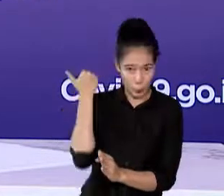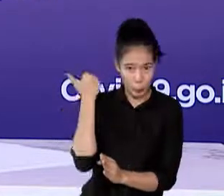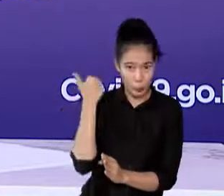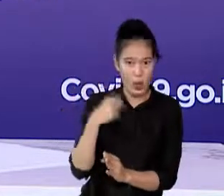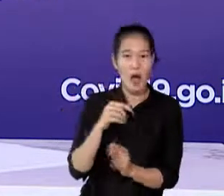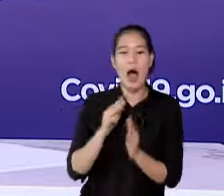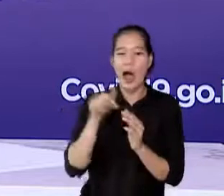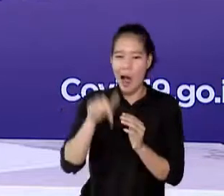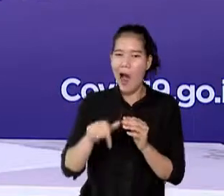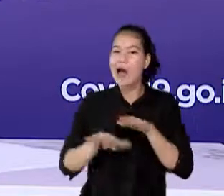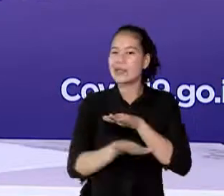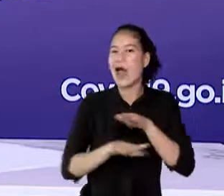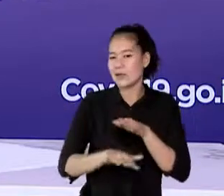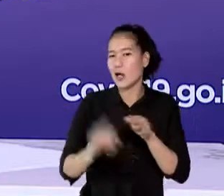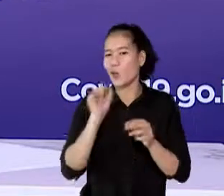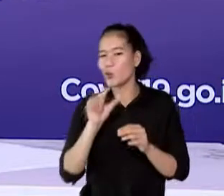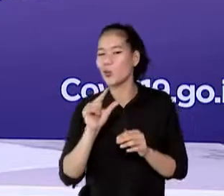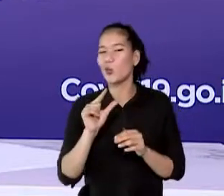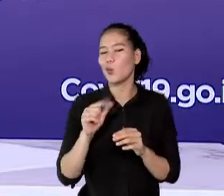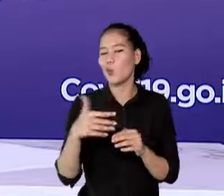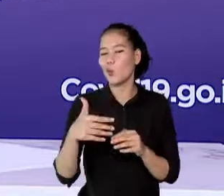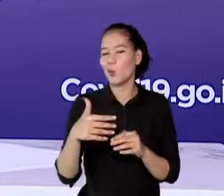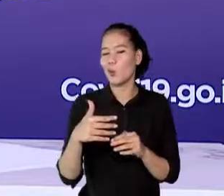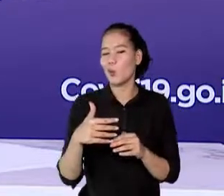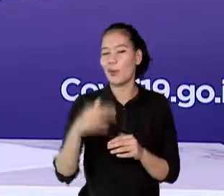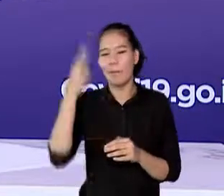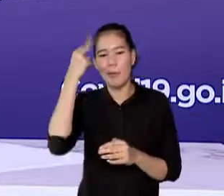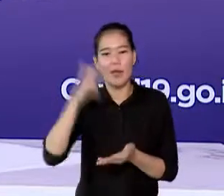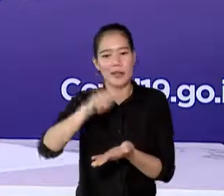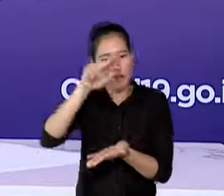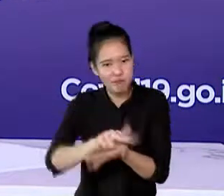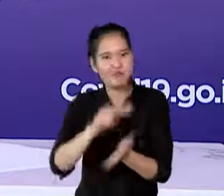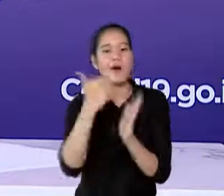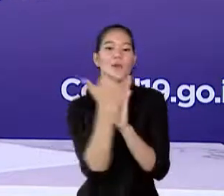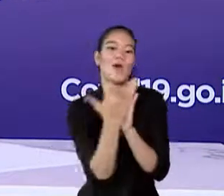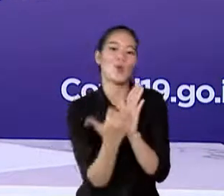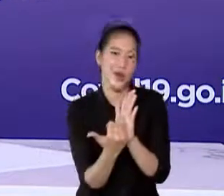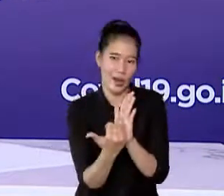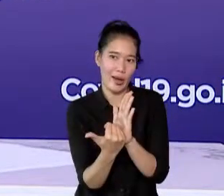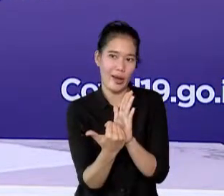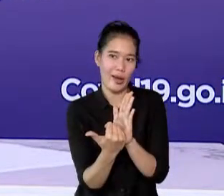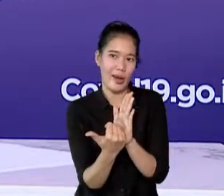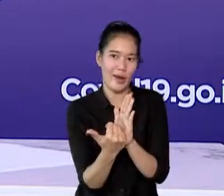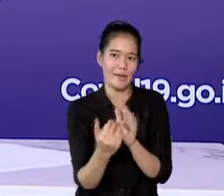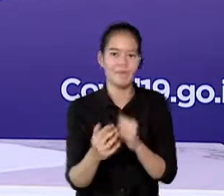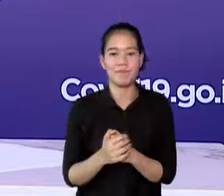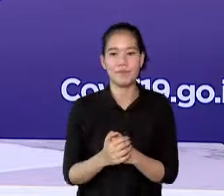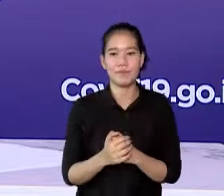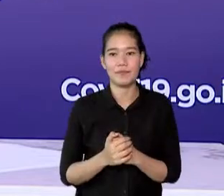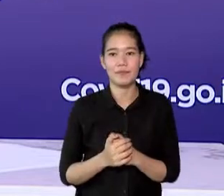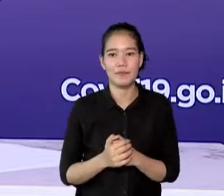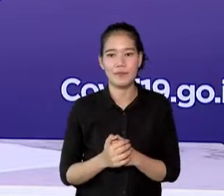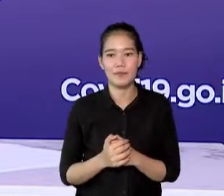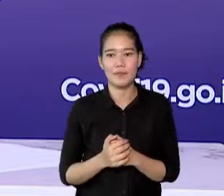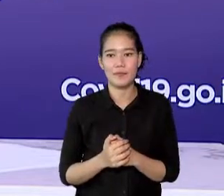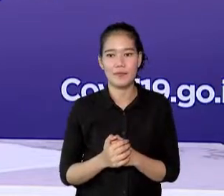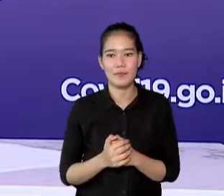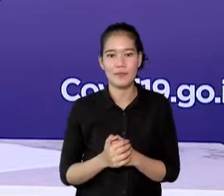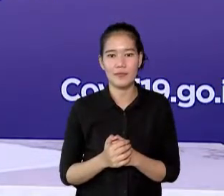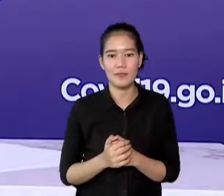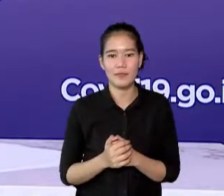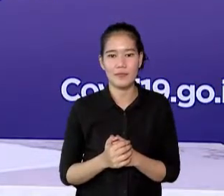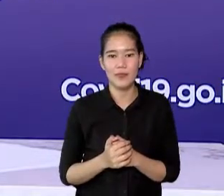used as a basis for the consideration in policy planning. When such a momentum occurs, a crown